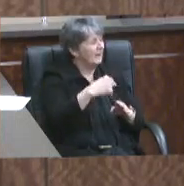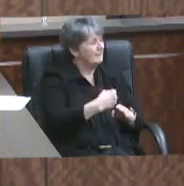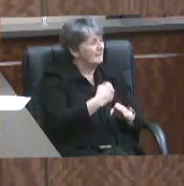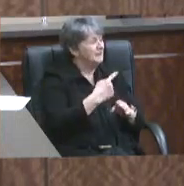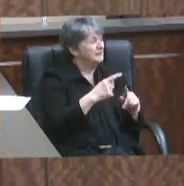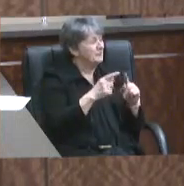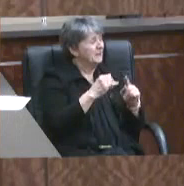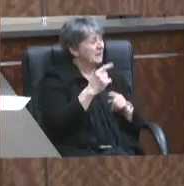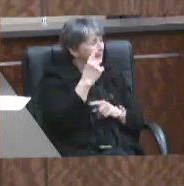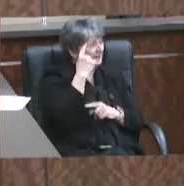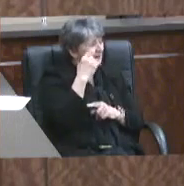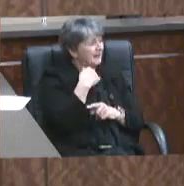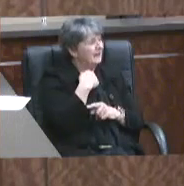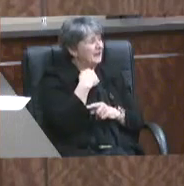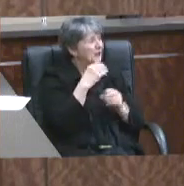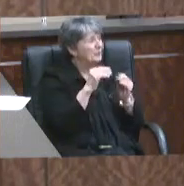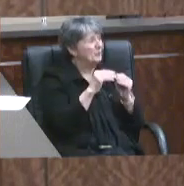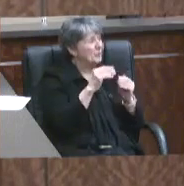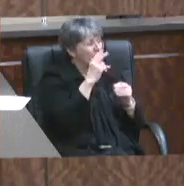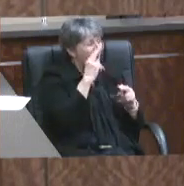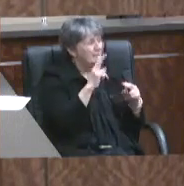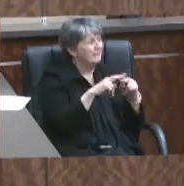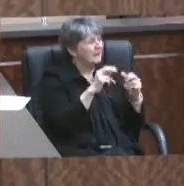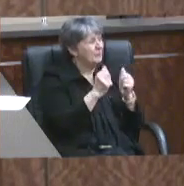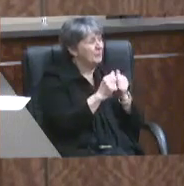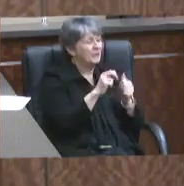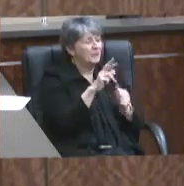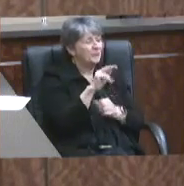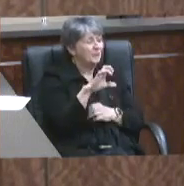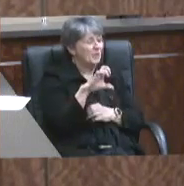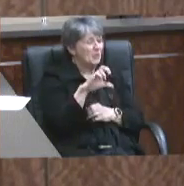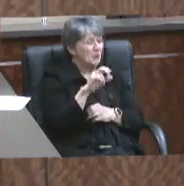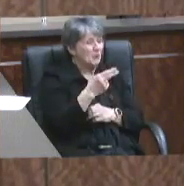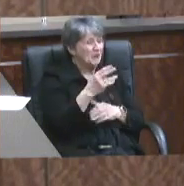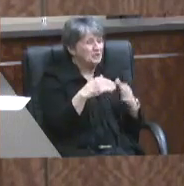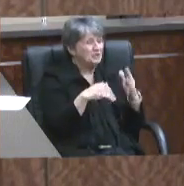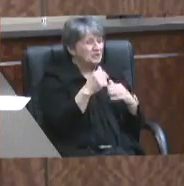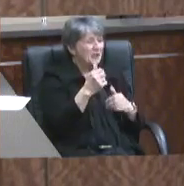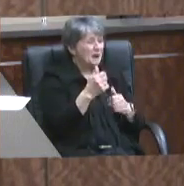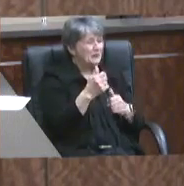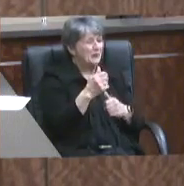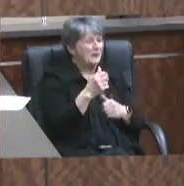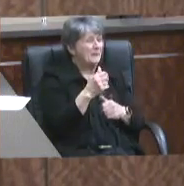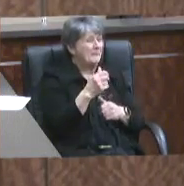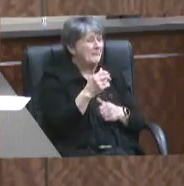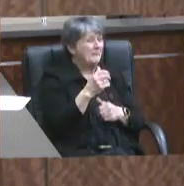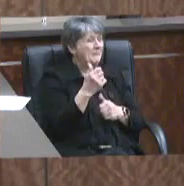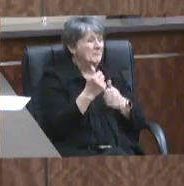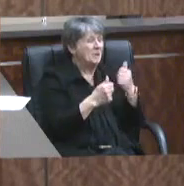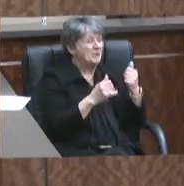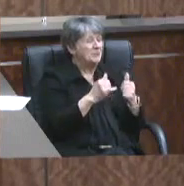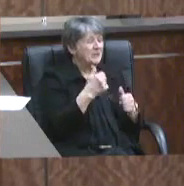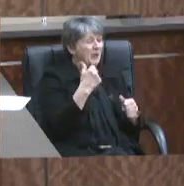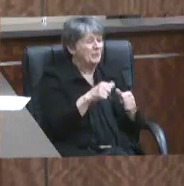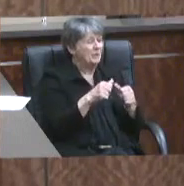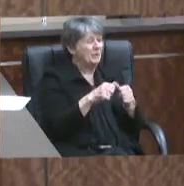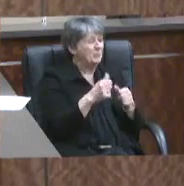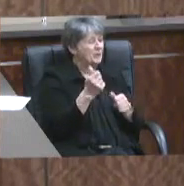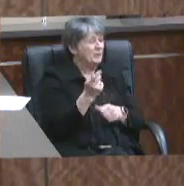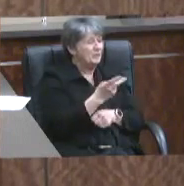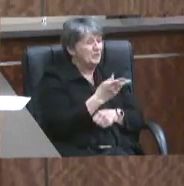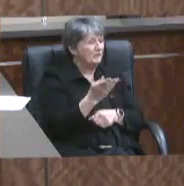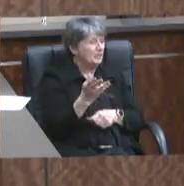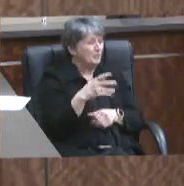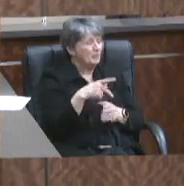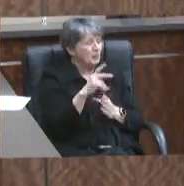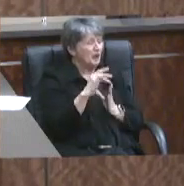think I had more fun with Rich than most. I certainly remember a couple of the projects that